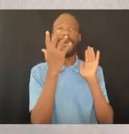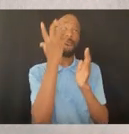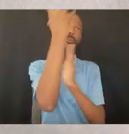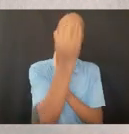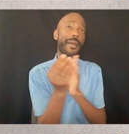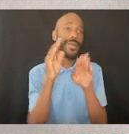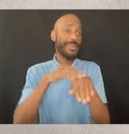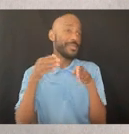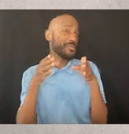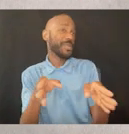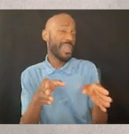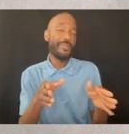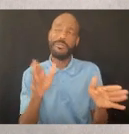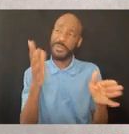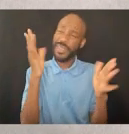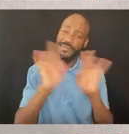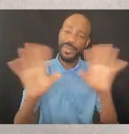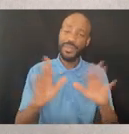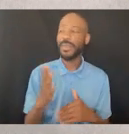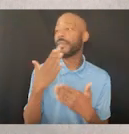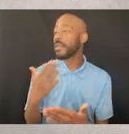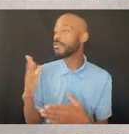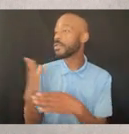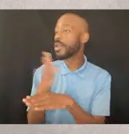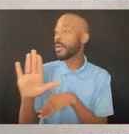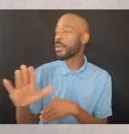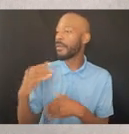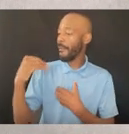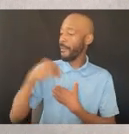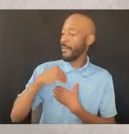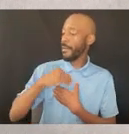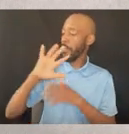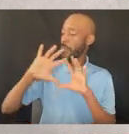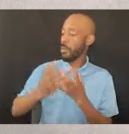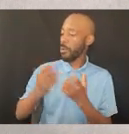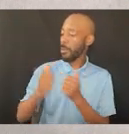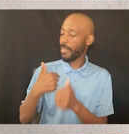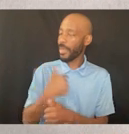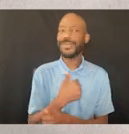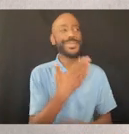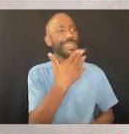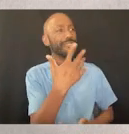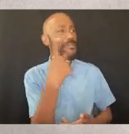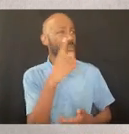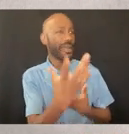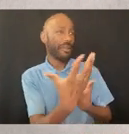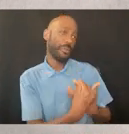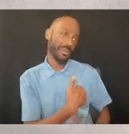Thank you so much for sharing your inner world with us. Thank you very much for including me.